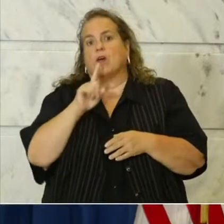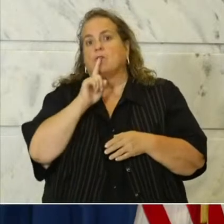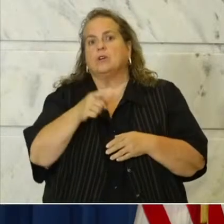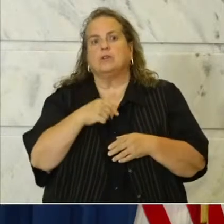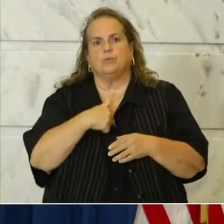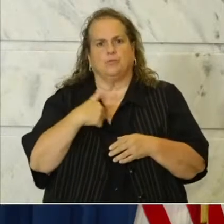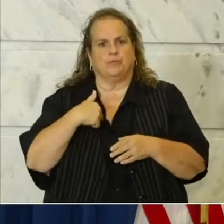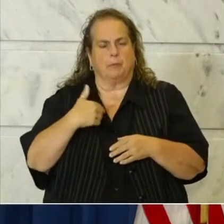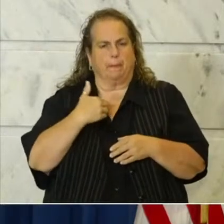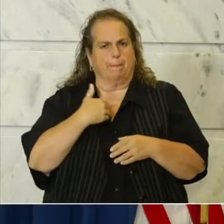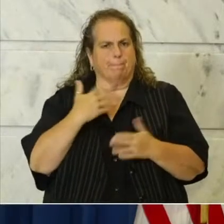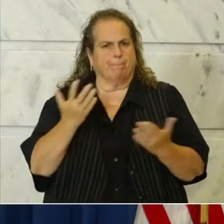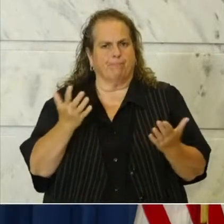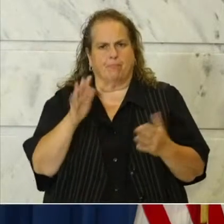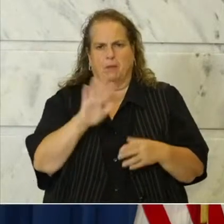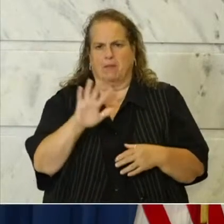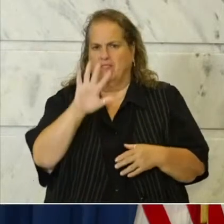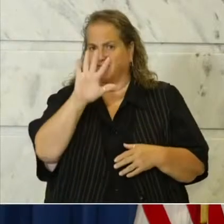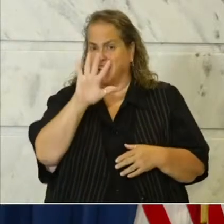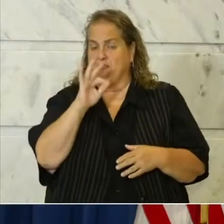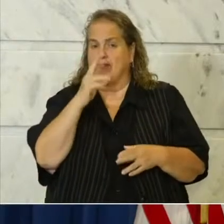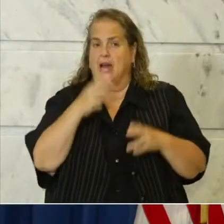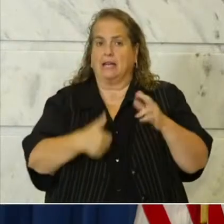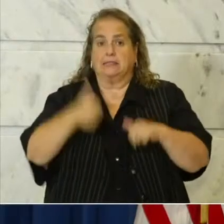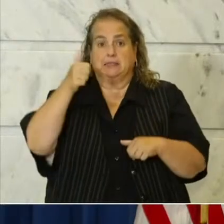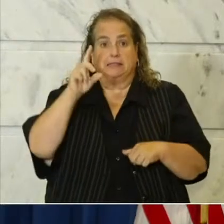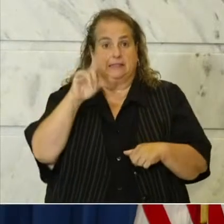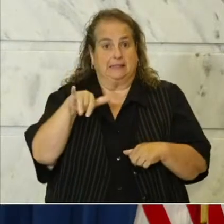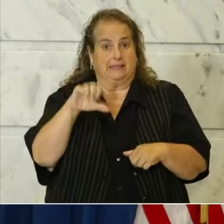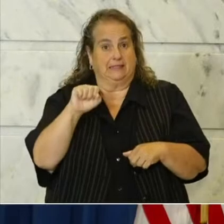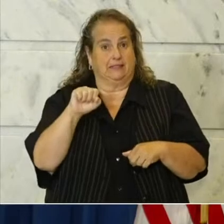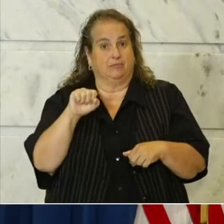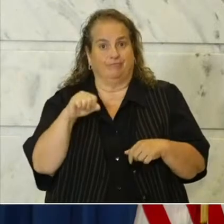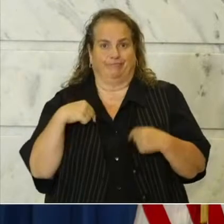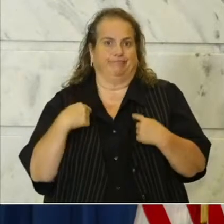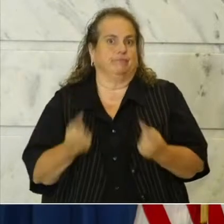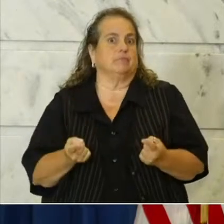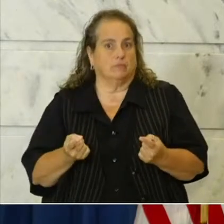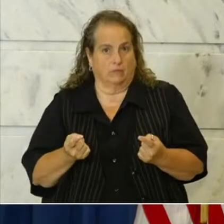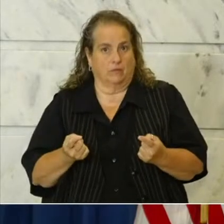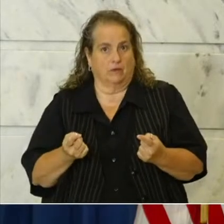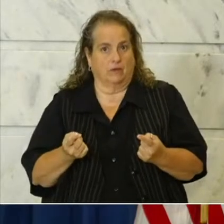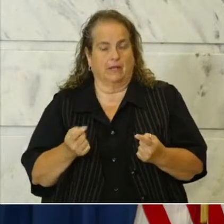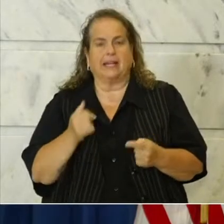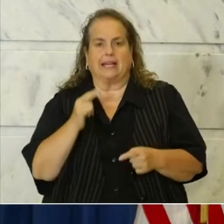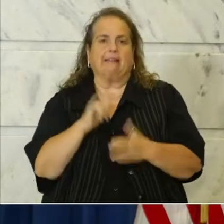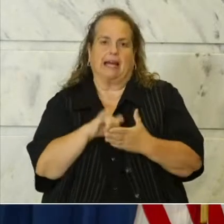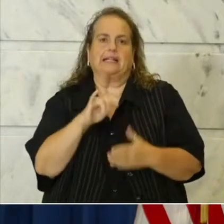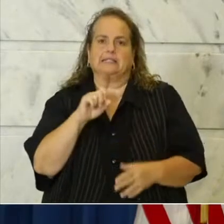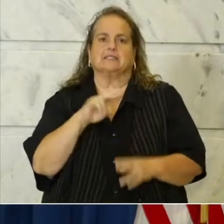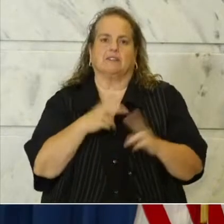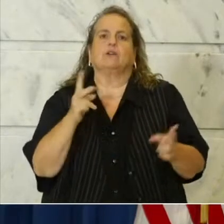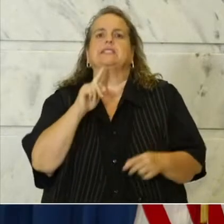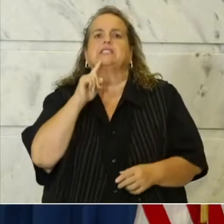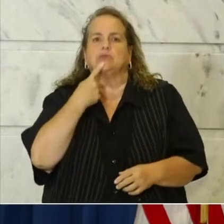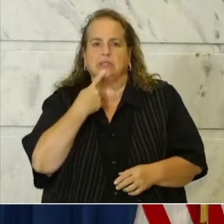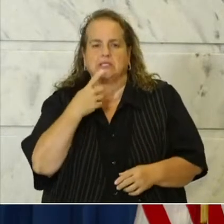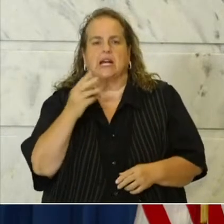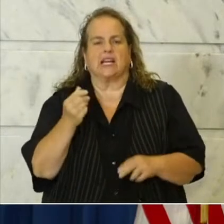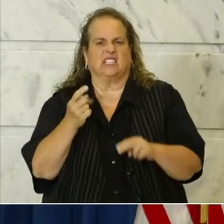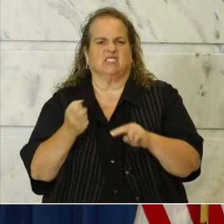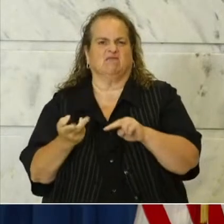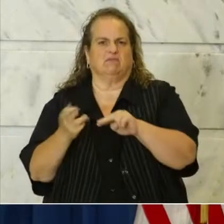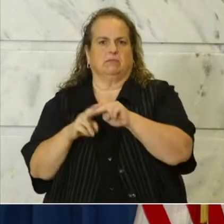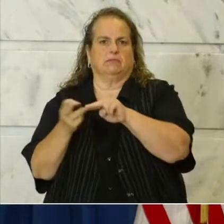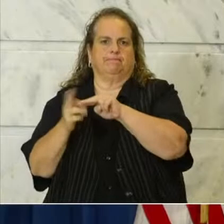at least 5 of the highest days on record, that it's serious and that it's escalating.